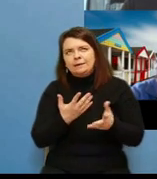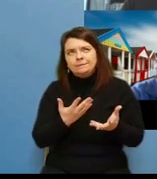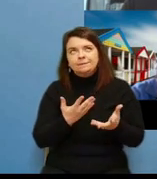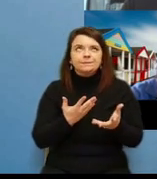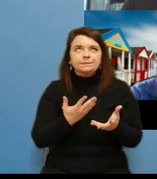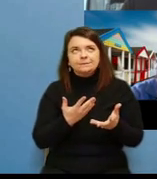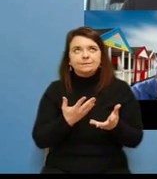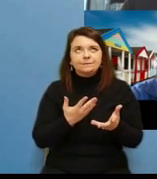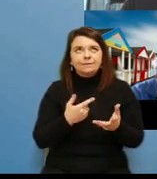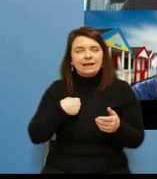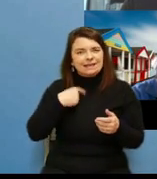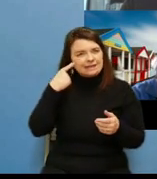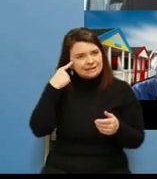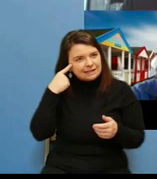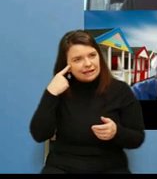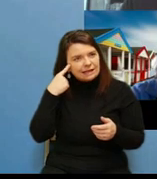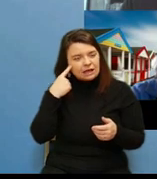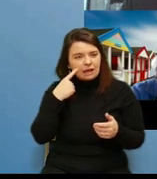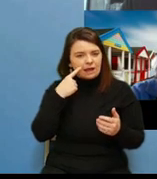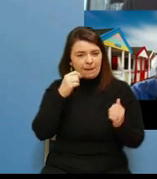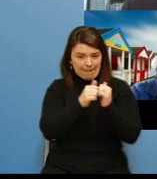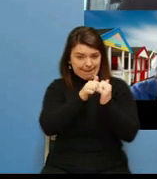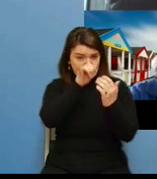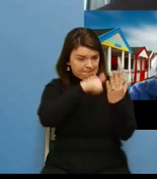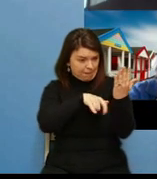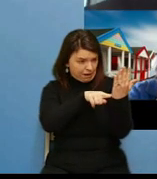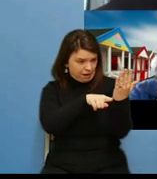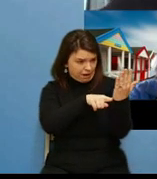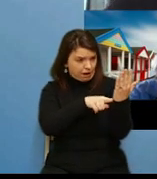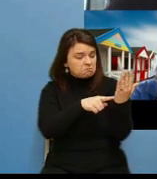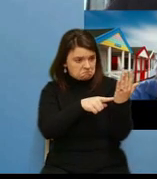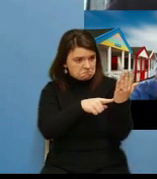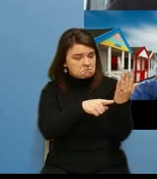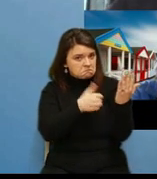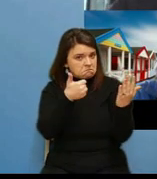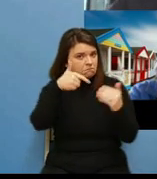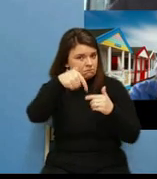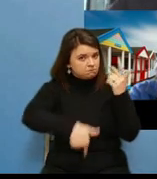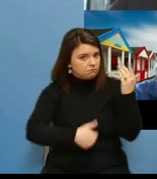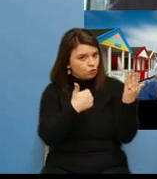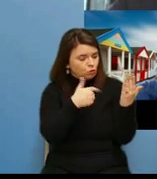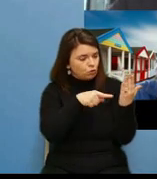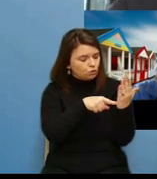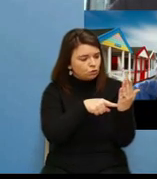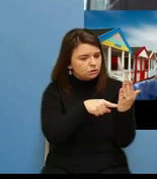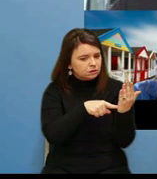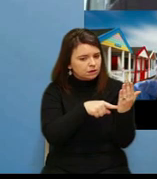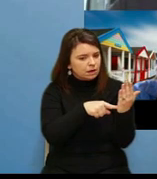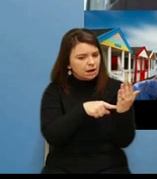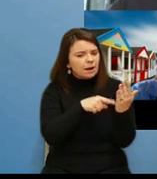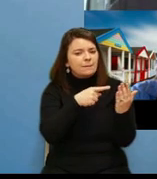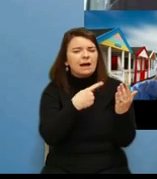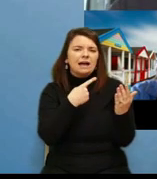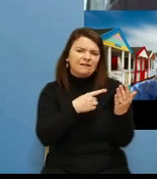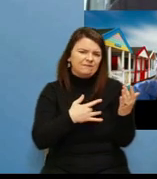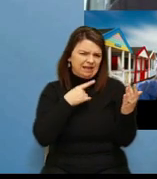Slightly unpopular comment. I can see that this is a really well thought through paper, and yet reading it, I kind of